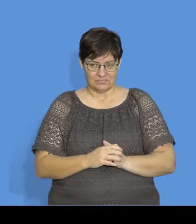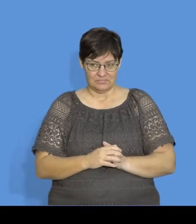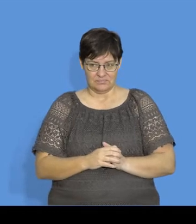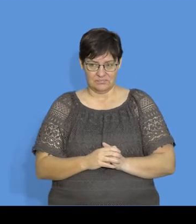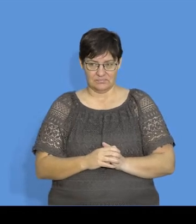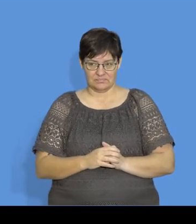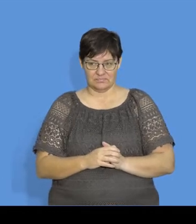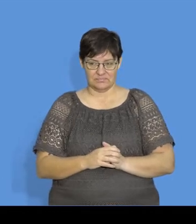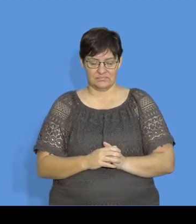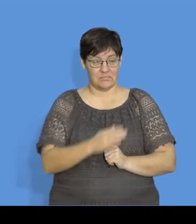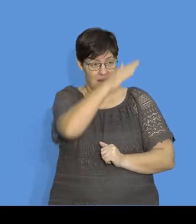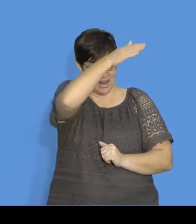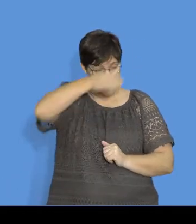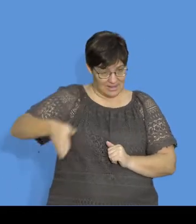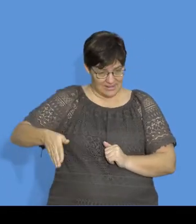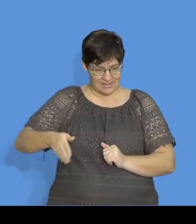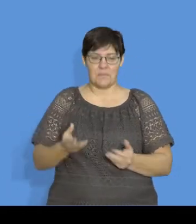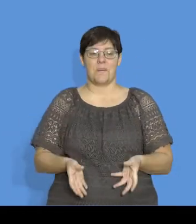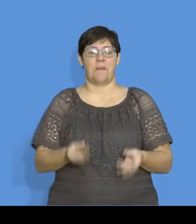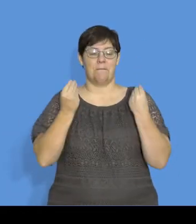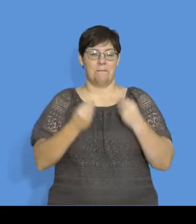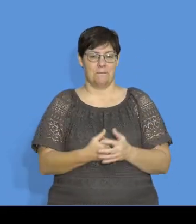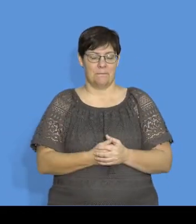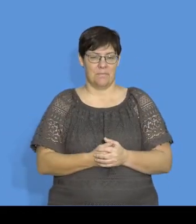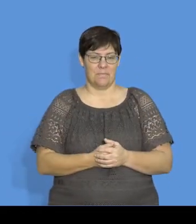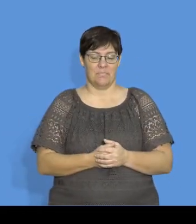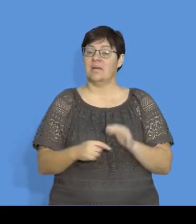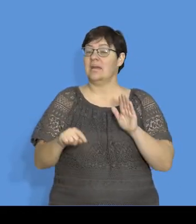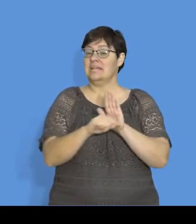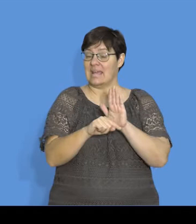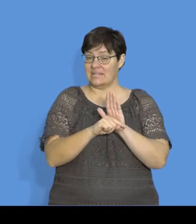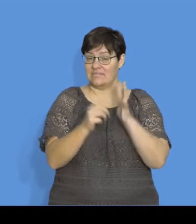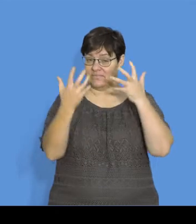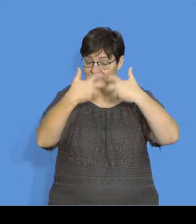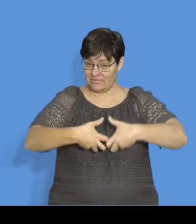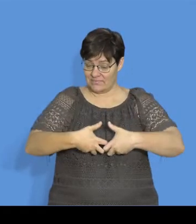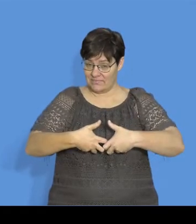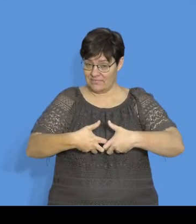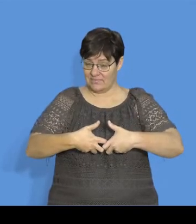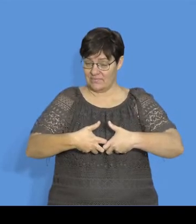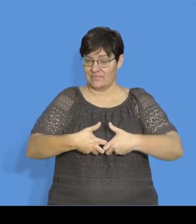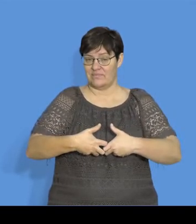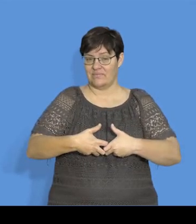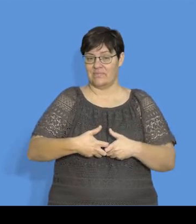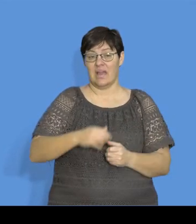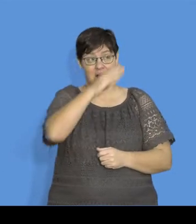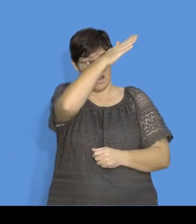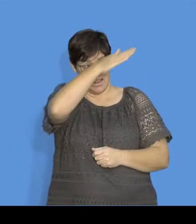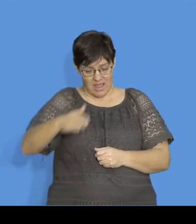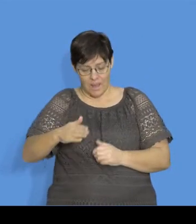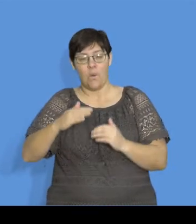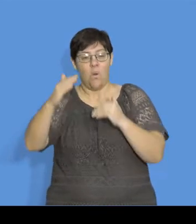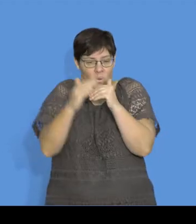slope. So if you draw a line, that's what we get. So a negative correlation, points